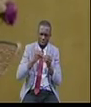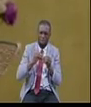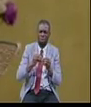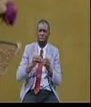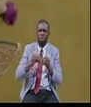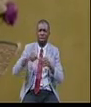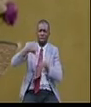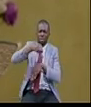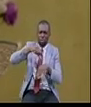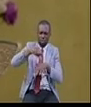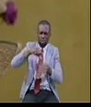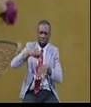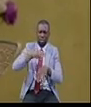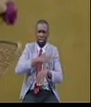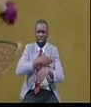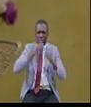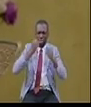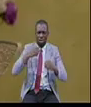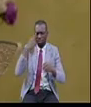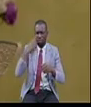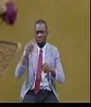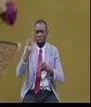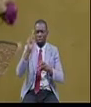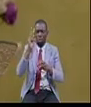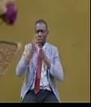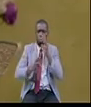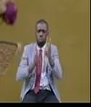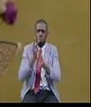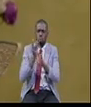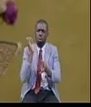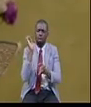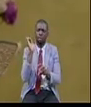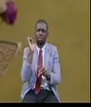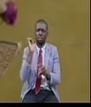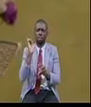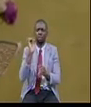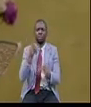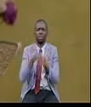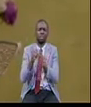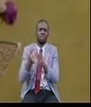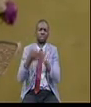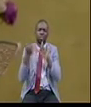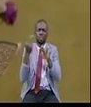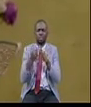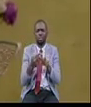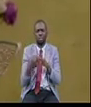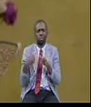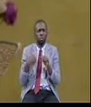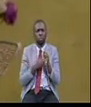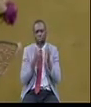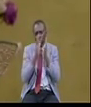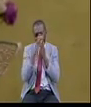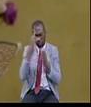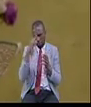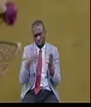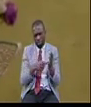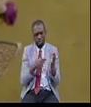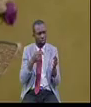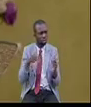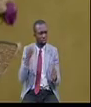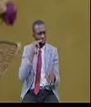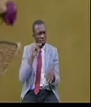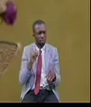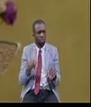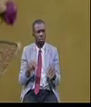world evangelization in Jesus' name. We pray for Nigeria as a nation that, Lord, you will take over the governance of